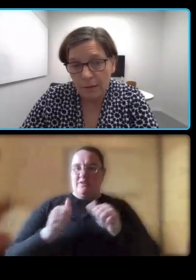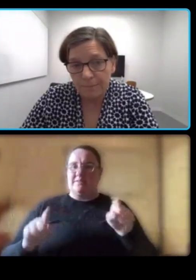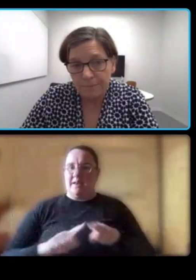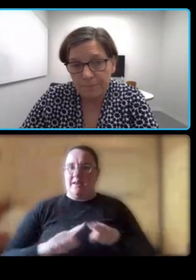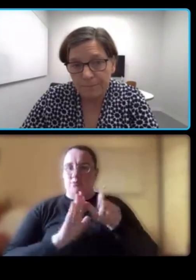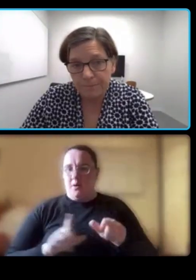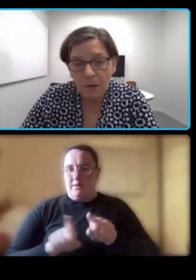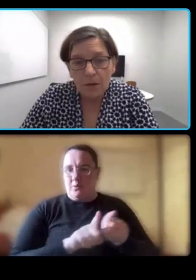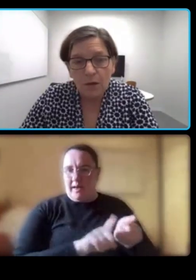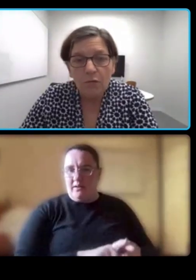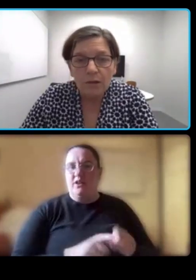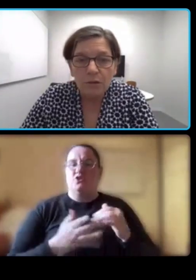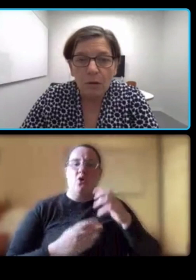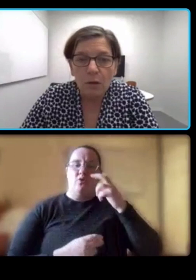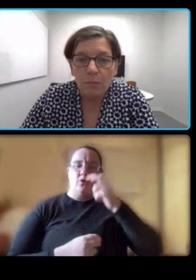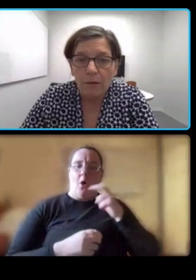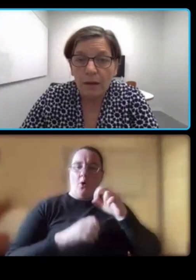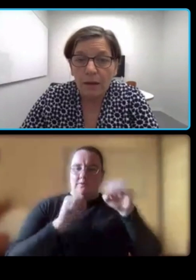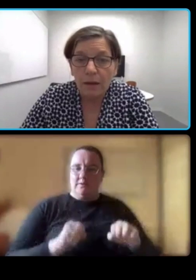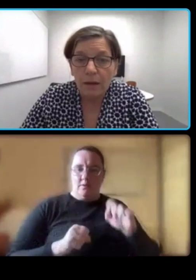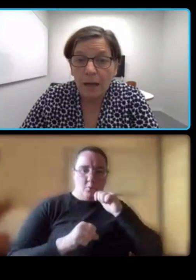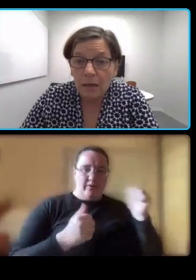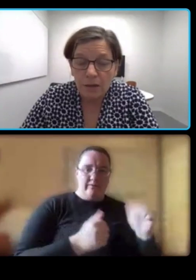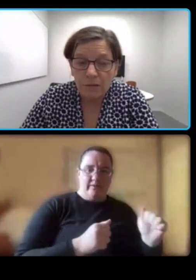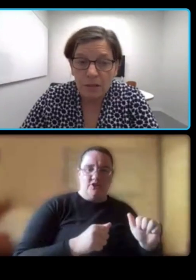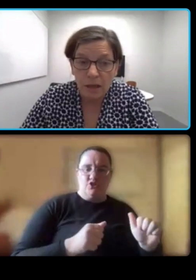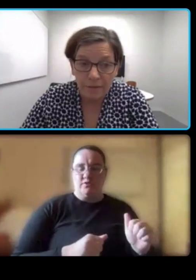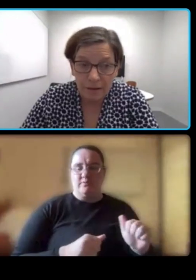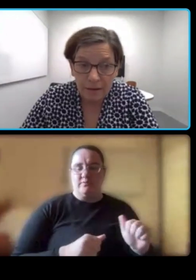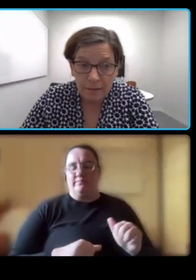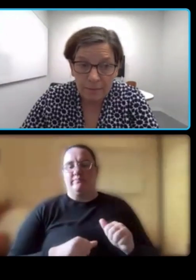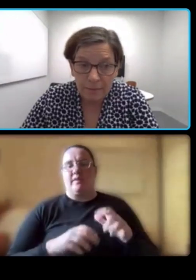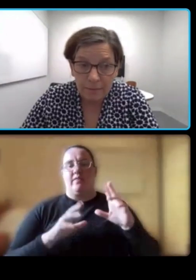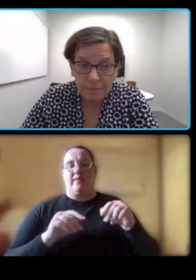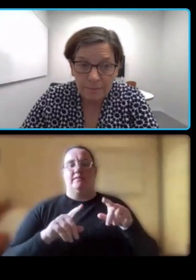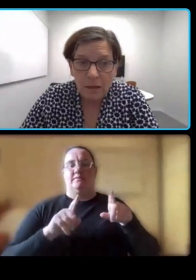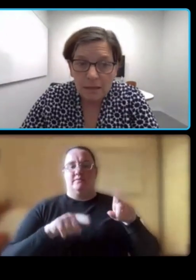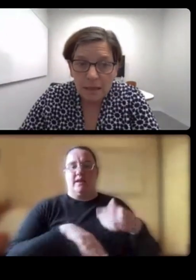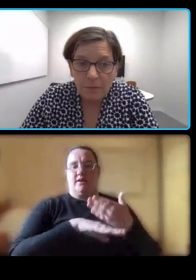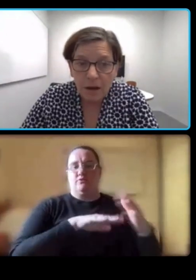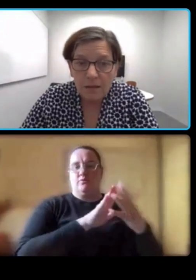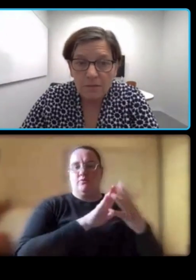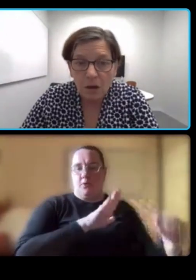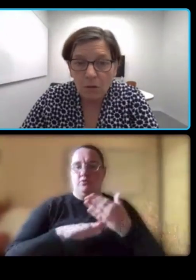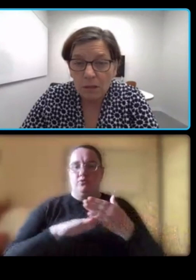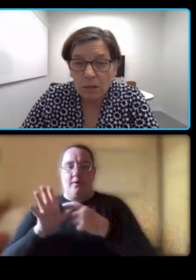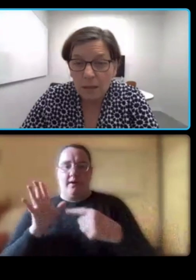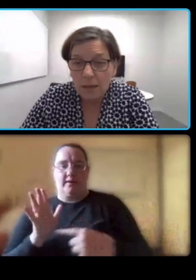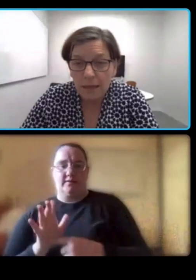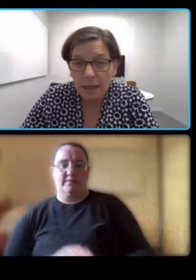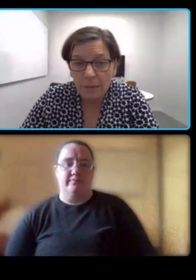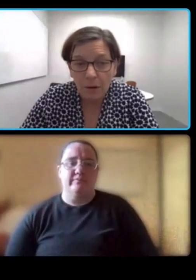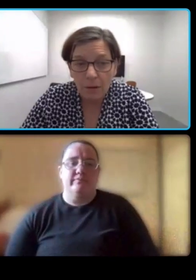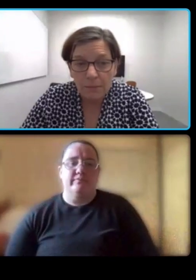schemes in parallel. The new regulatory model will apply regardless of how the services are funded. Existing providers of